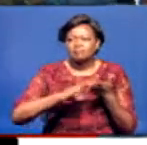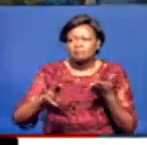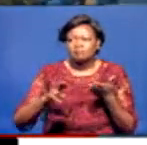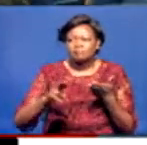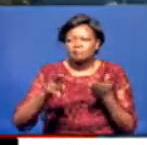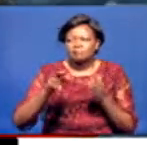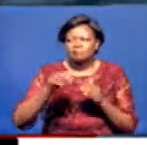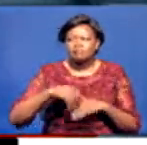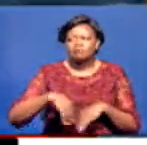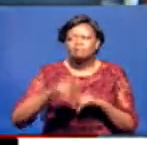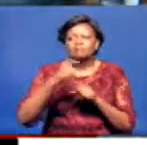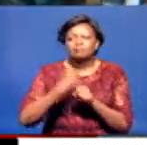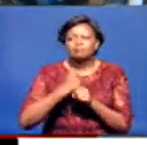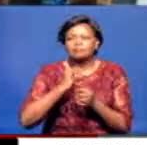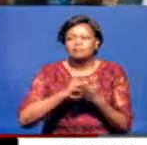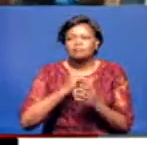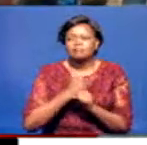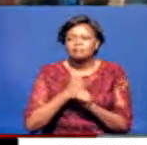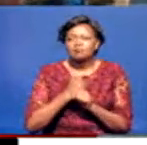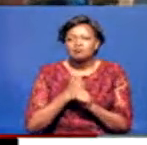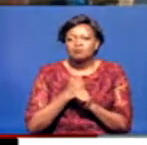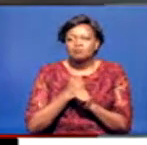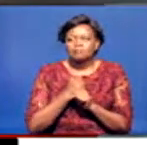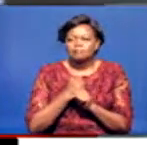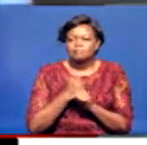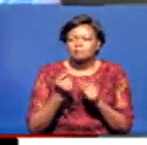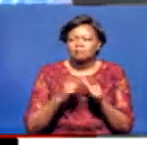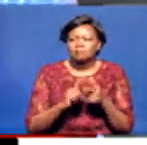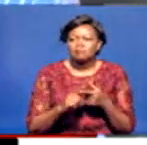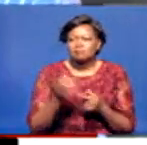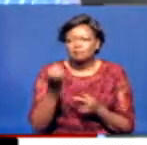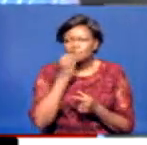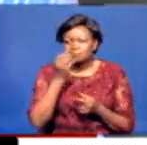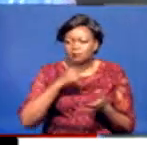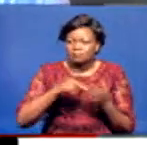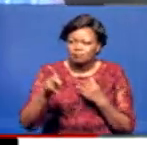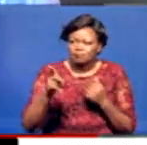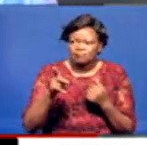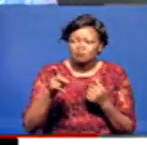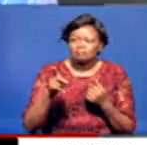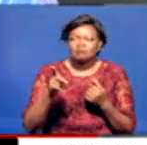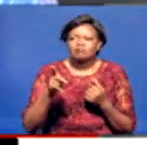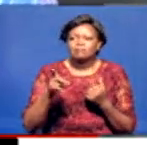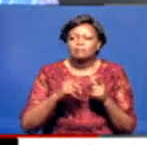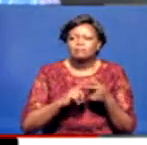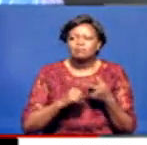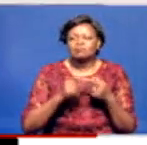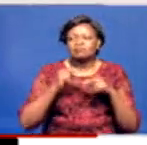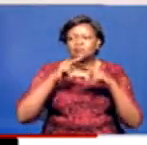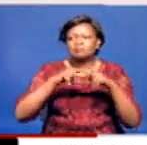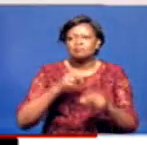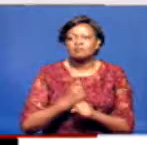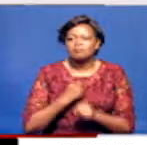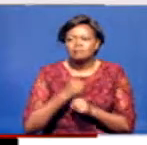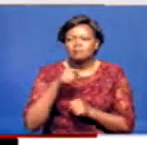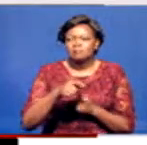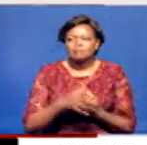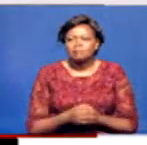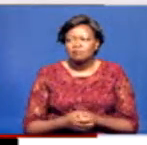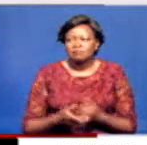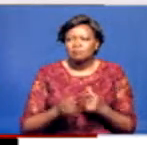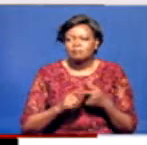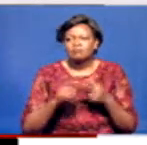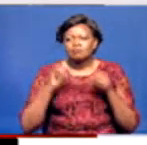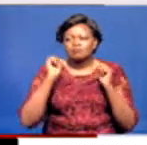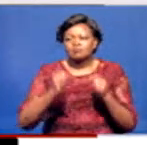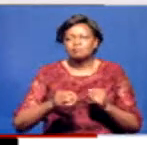kazi tunafanya. Ya furniture, chakula, mimi ndo najitegemea. Kulingana na hii kazi yangu ya furniture, I'm able to